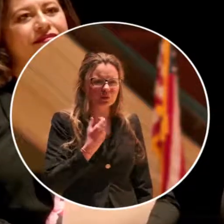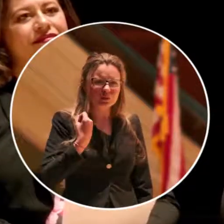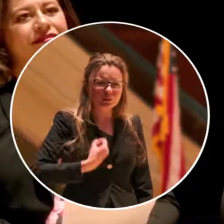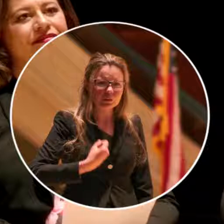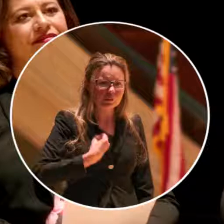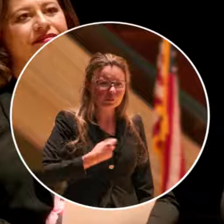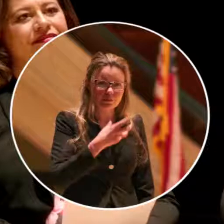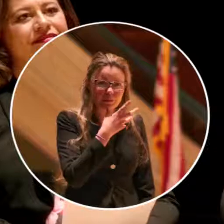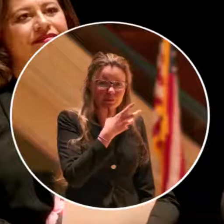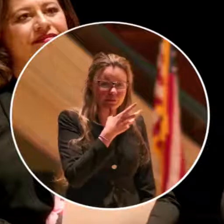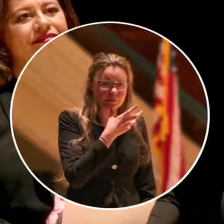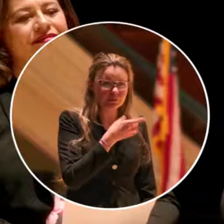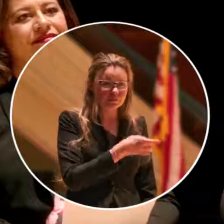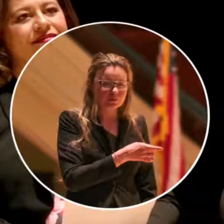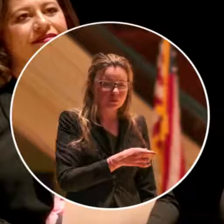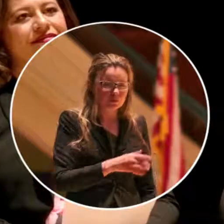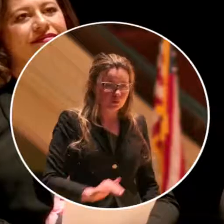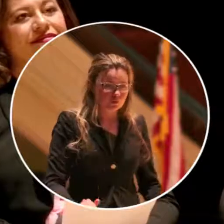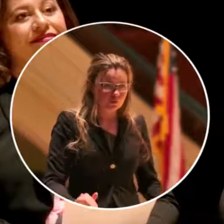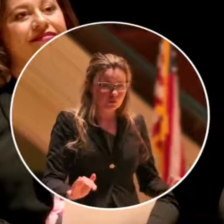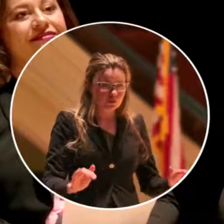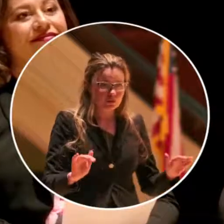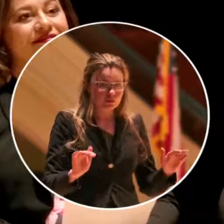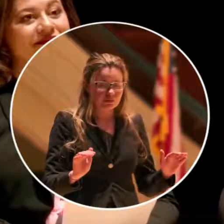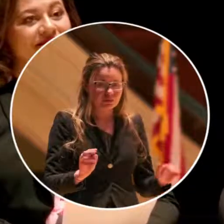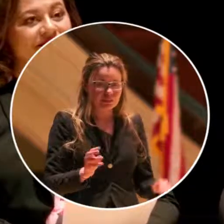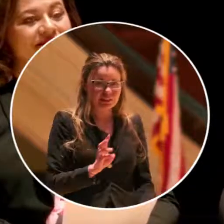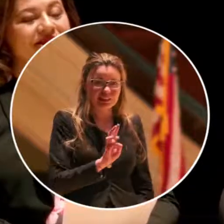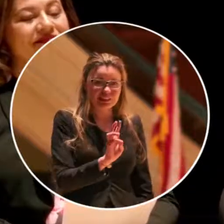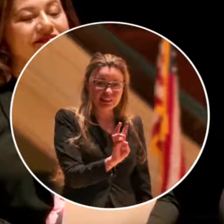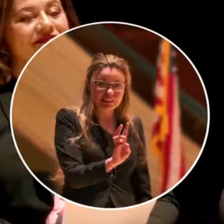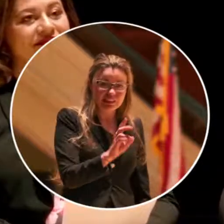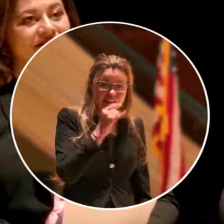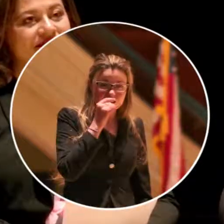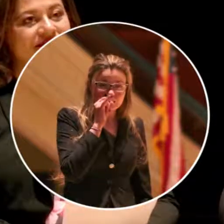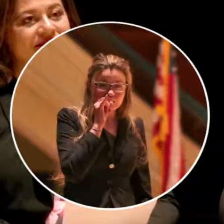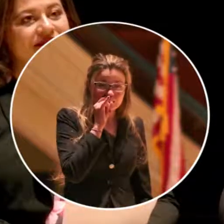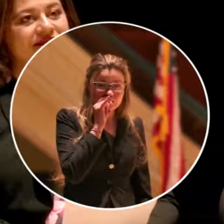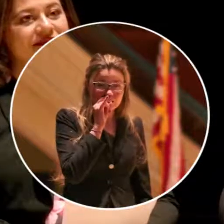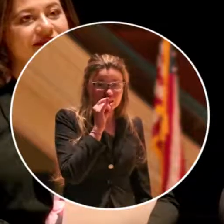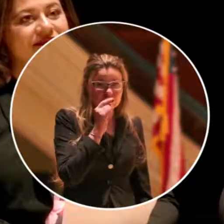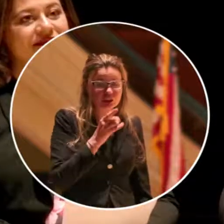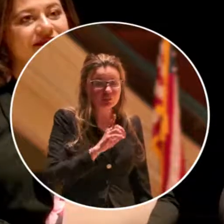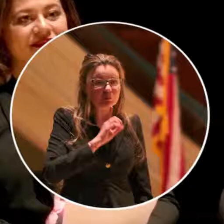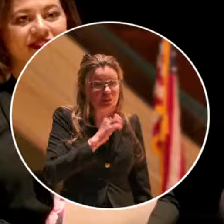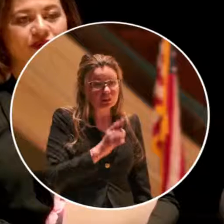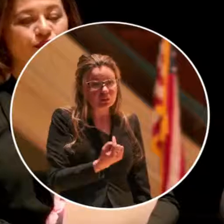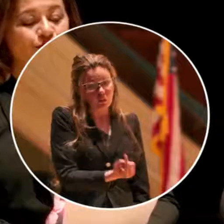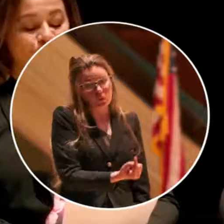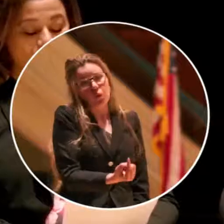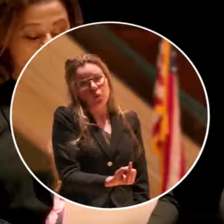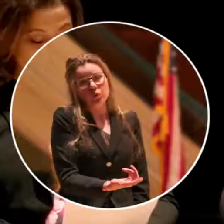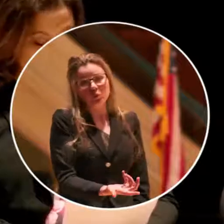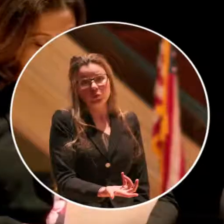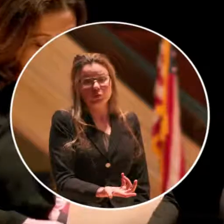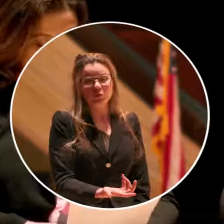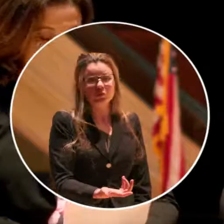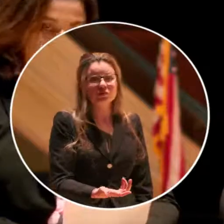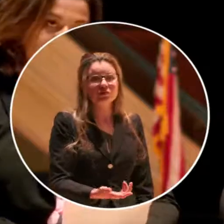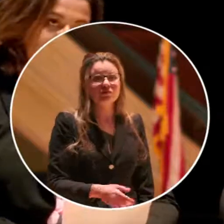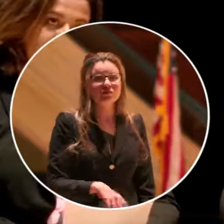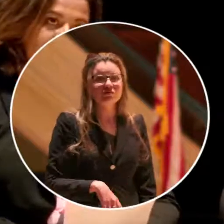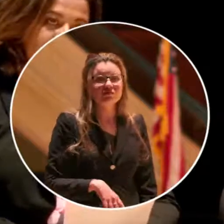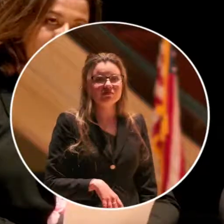mother, raised her 6 surviving children essentially alone. We lived